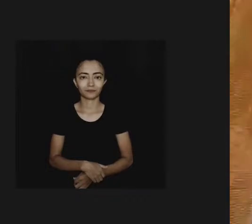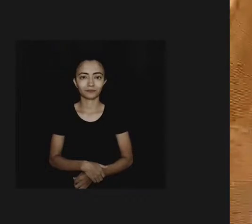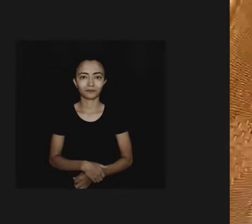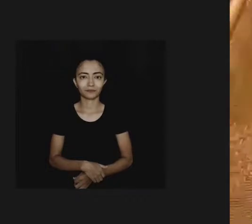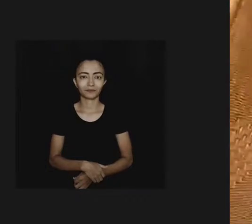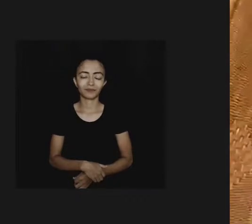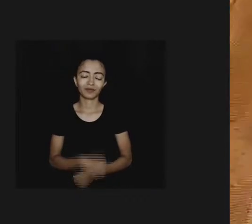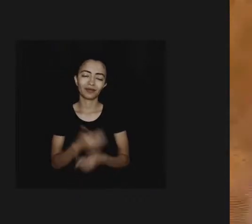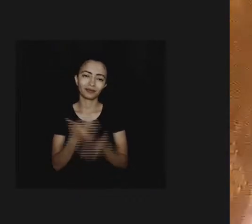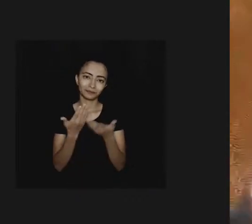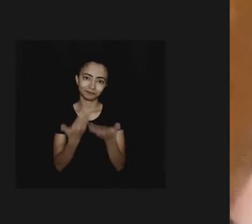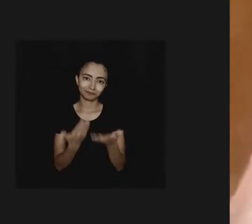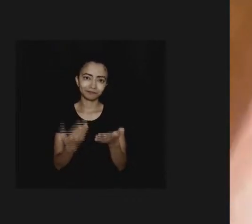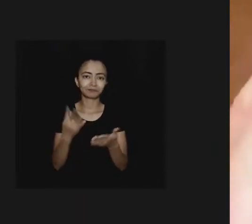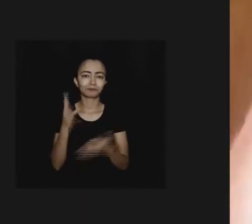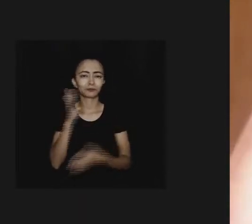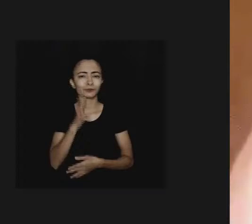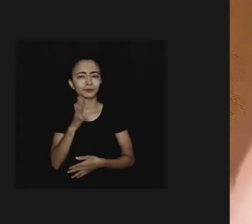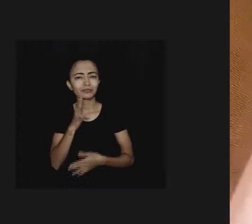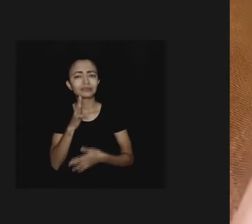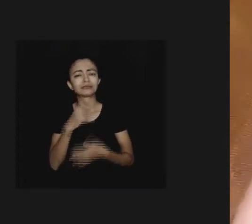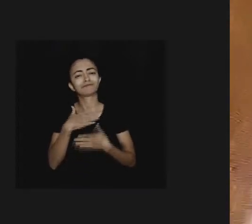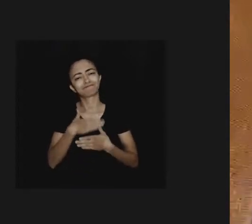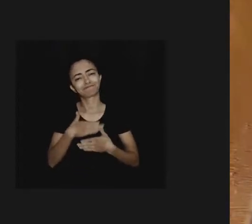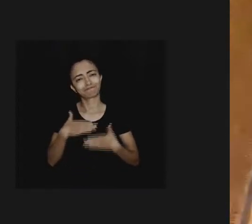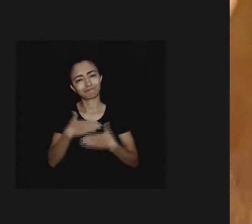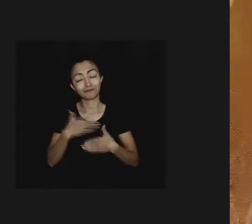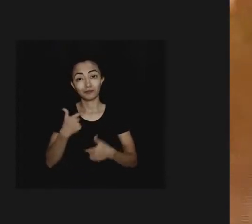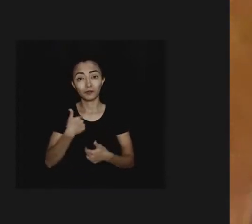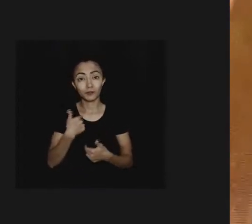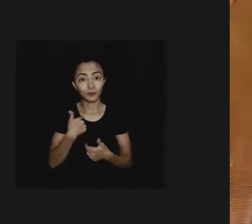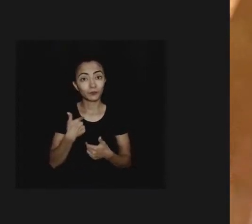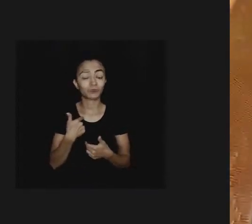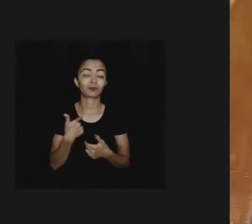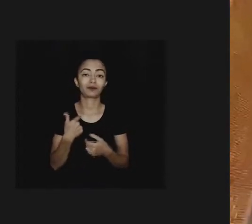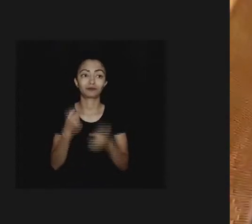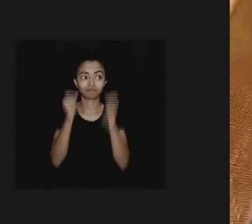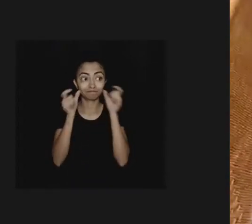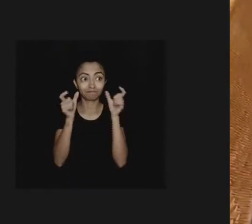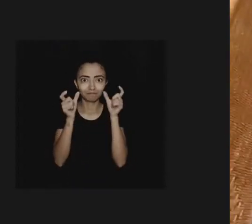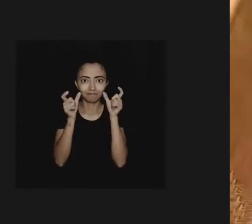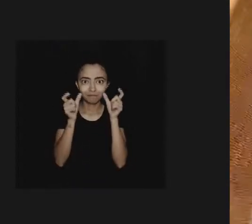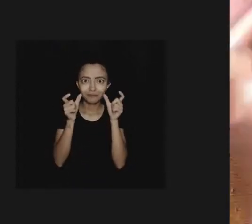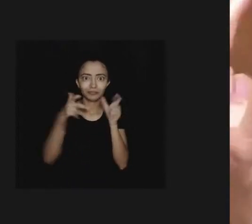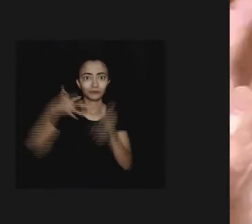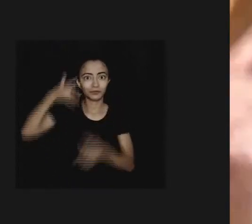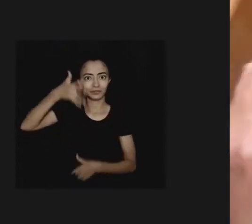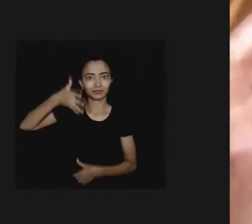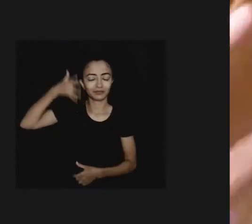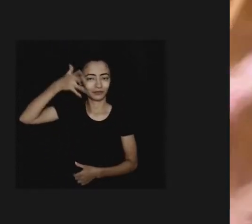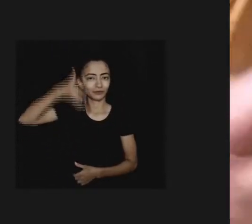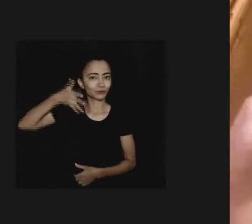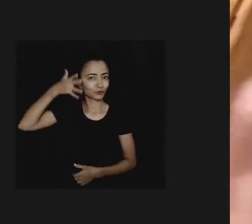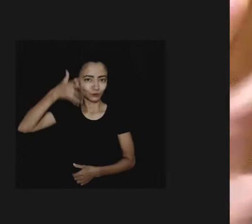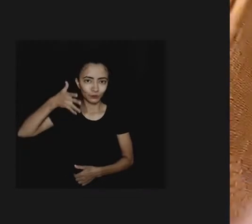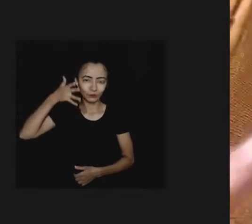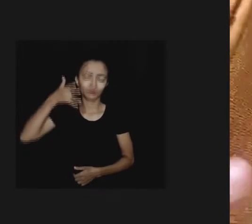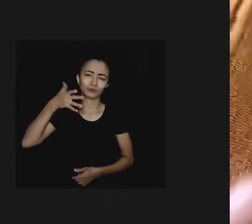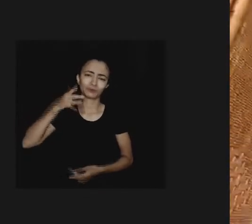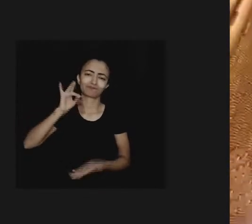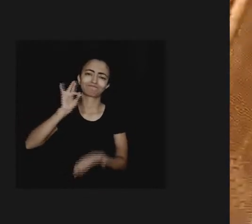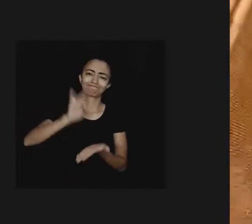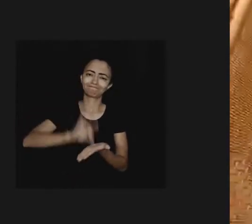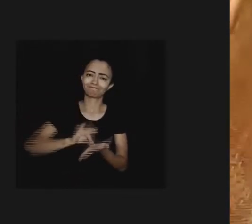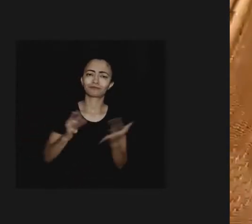so impressed with the presentations. It's fantastic. It was great to hear Larry as well